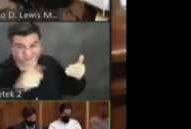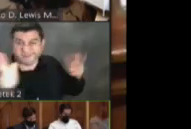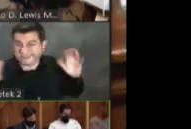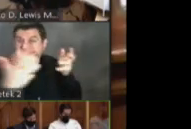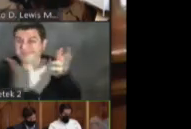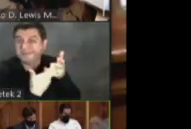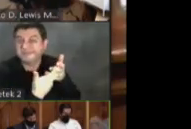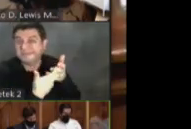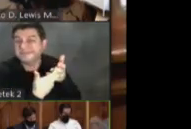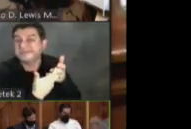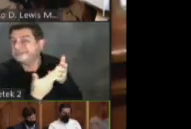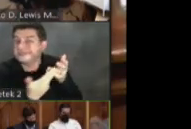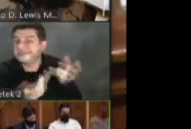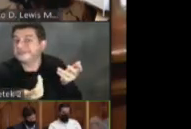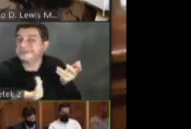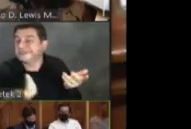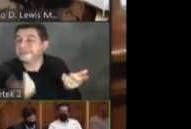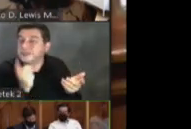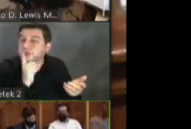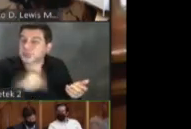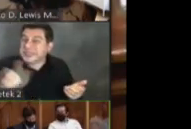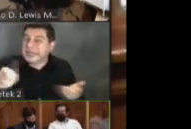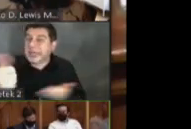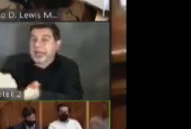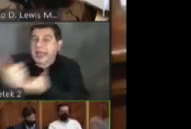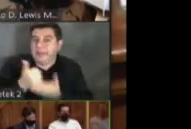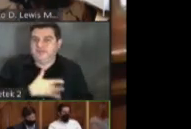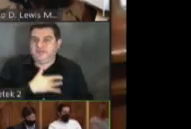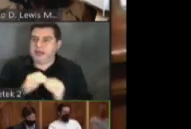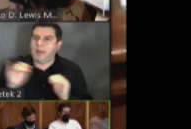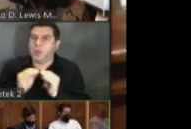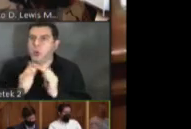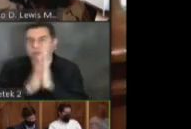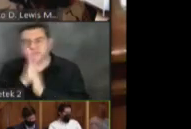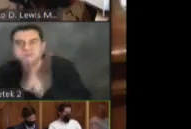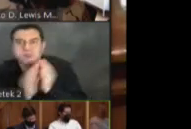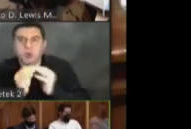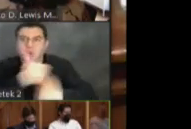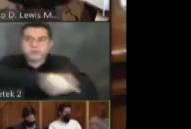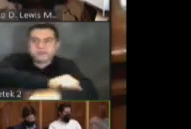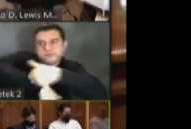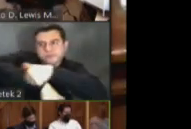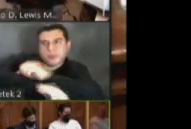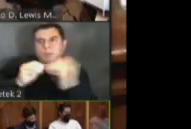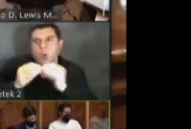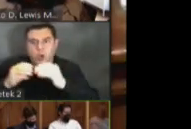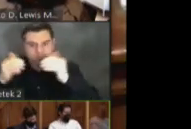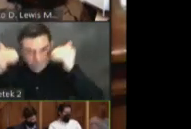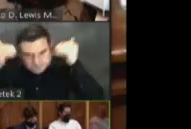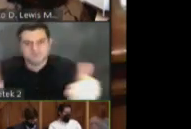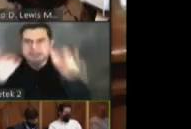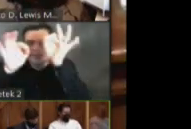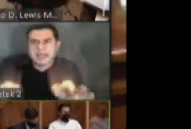the motivation we need to be determined as we move forward, that this is the right path.